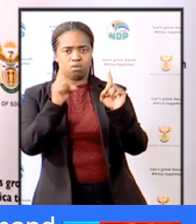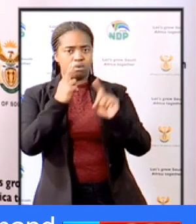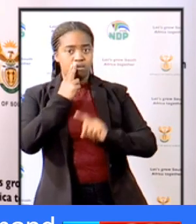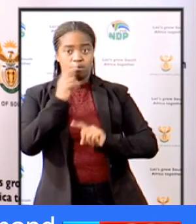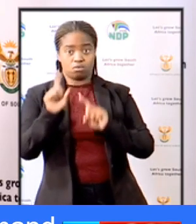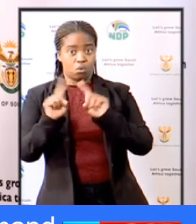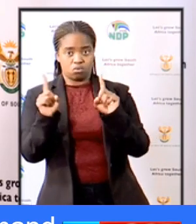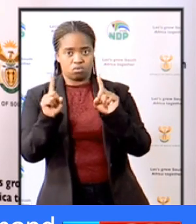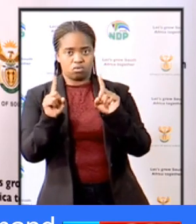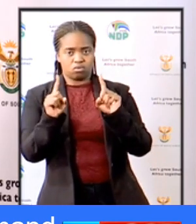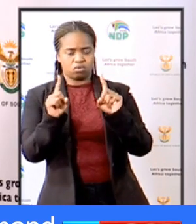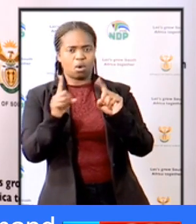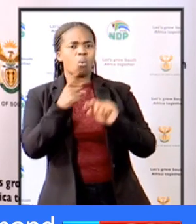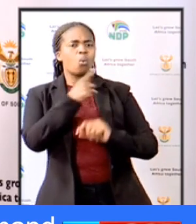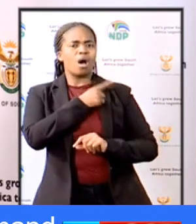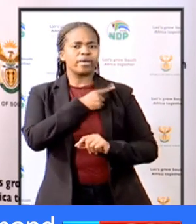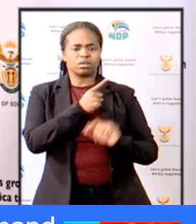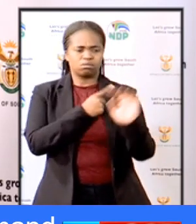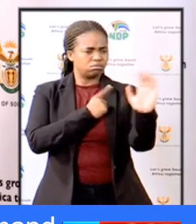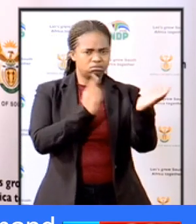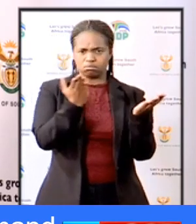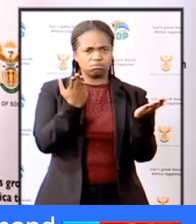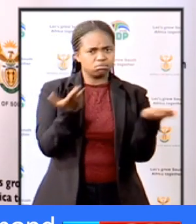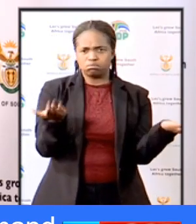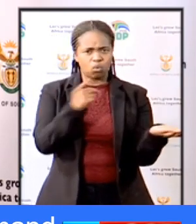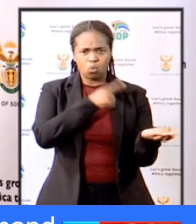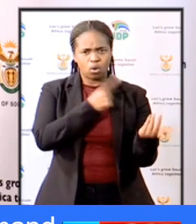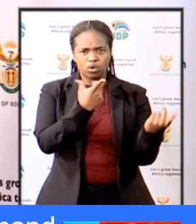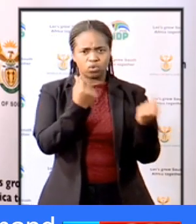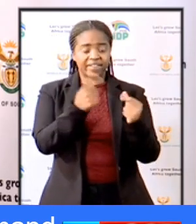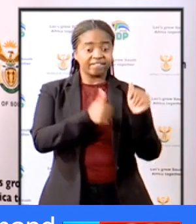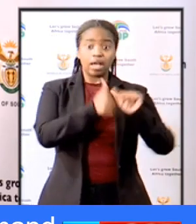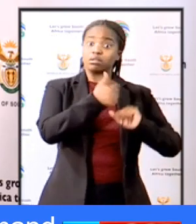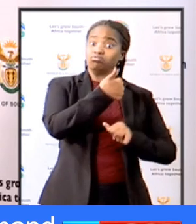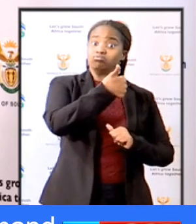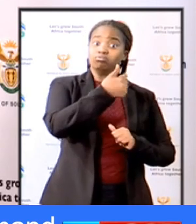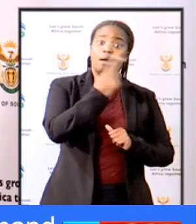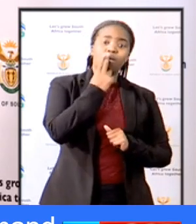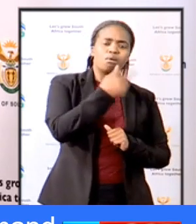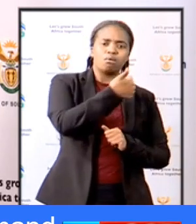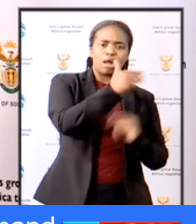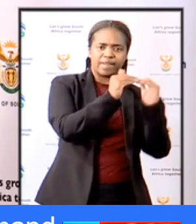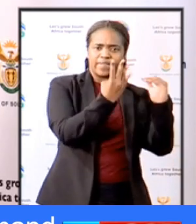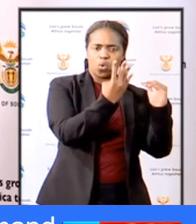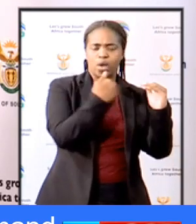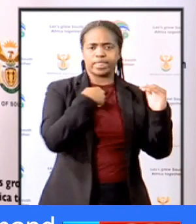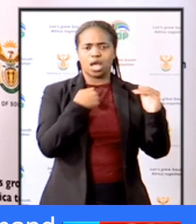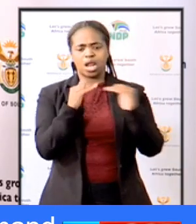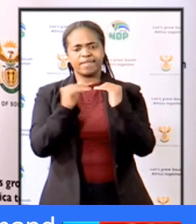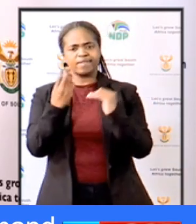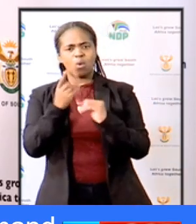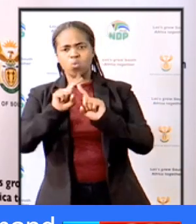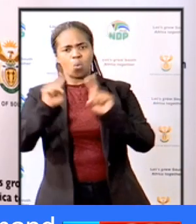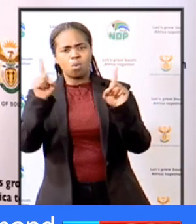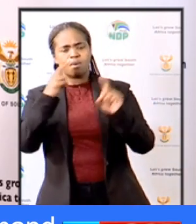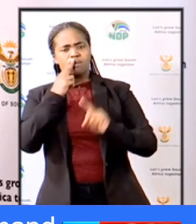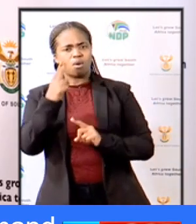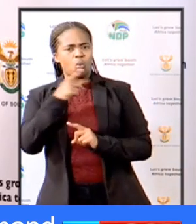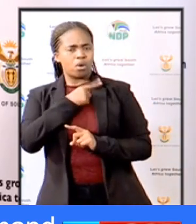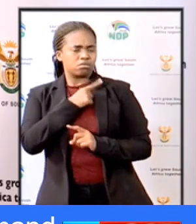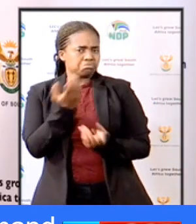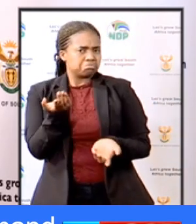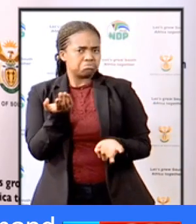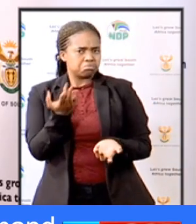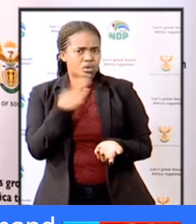So the question basically is, what informed the decision to first lift it and to now not have it anymore?